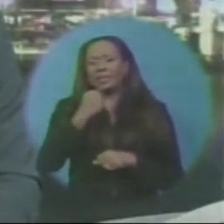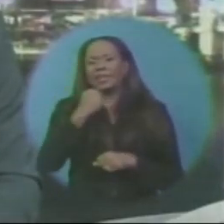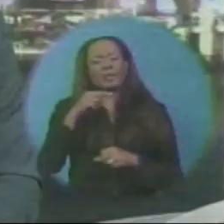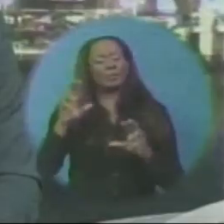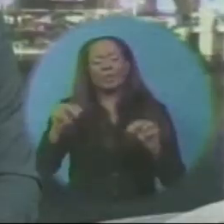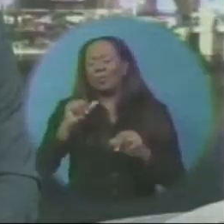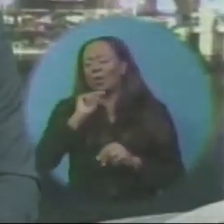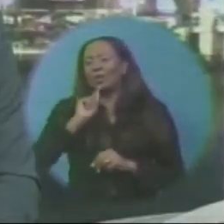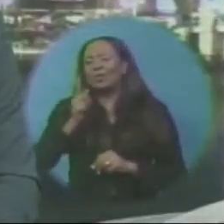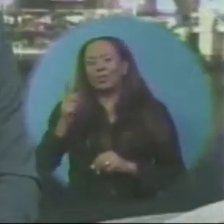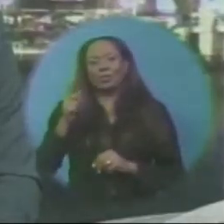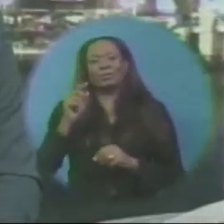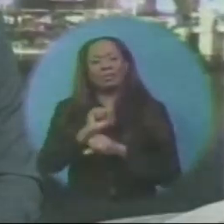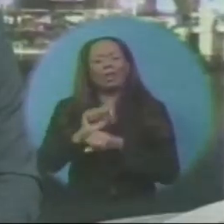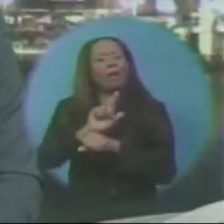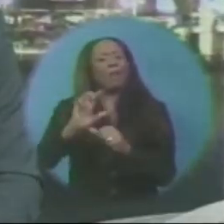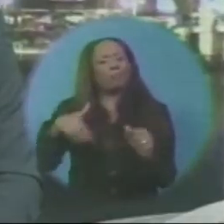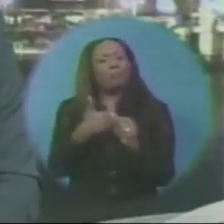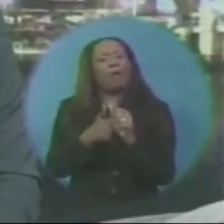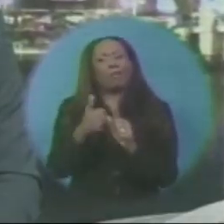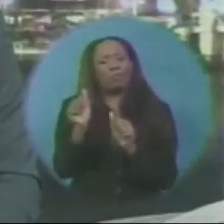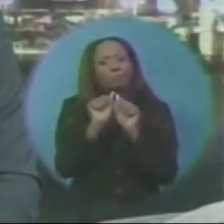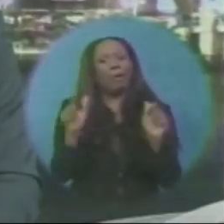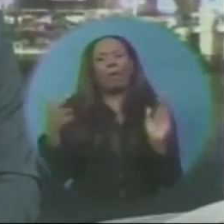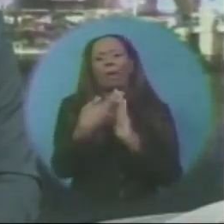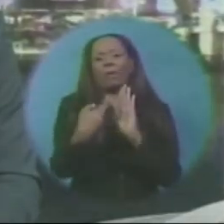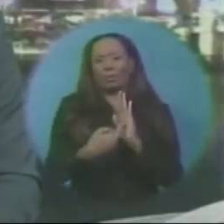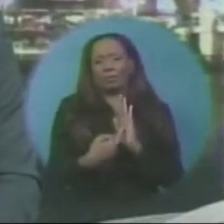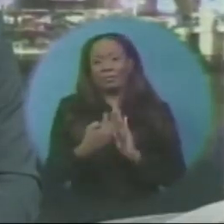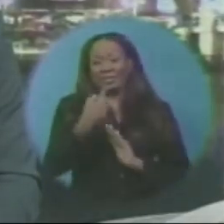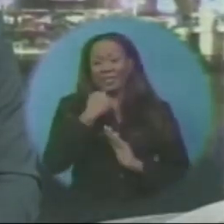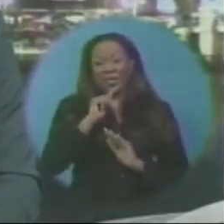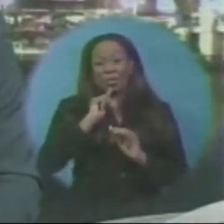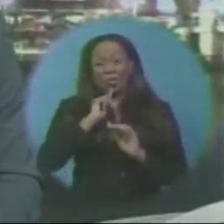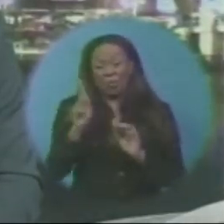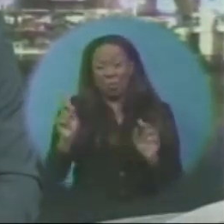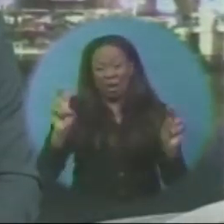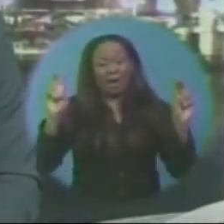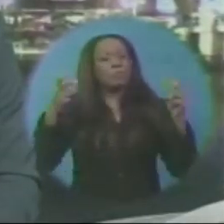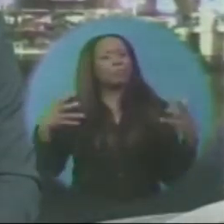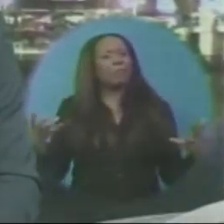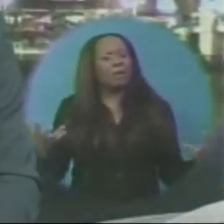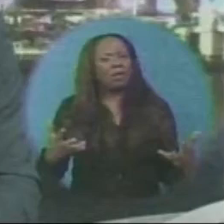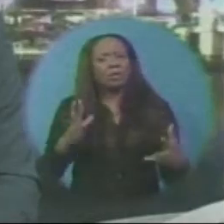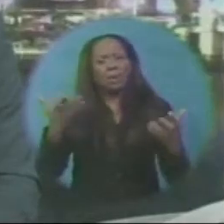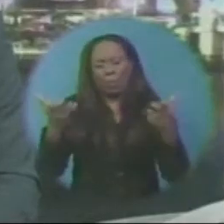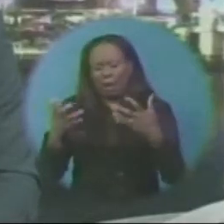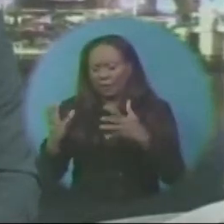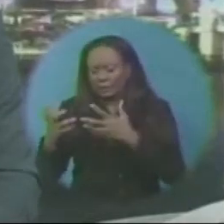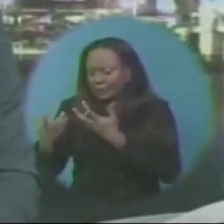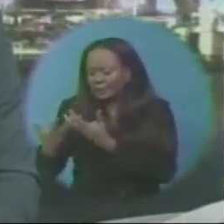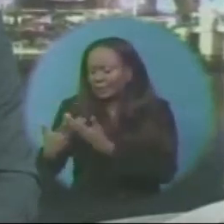international regulatory institutions. Mr. Raymond says the main issue involves a harmonization of